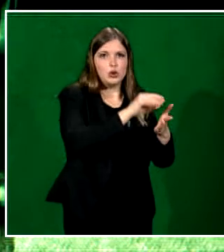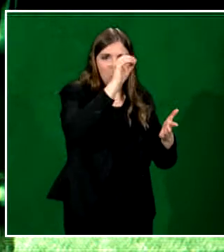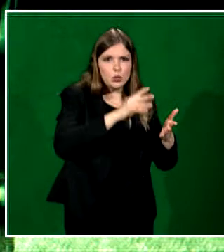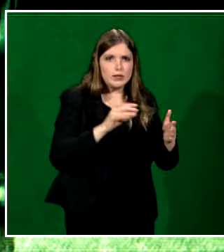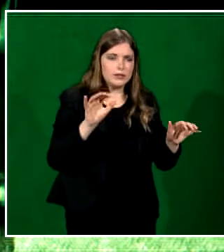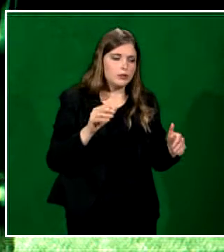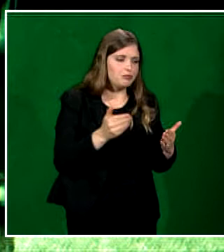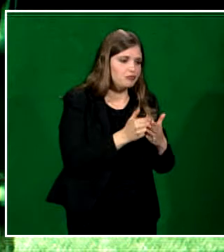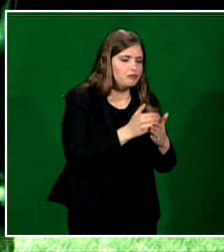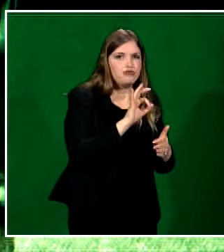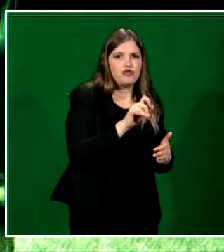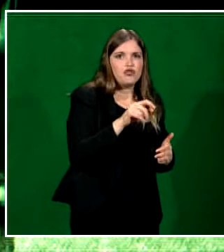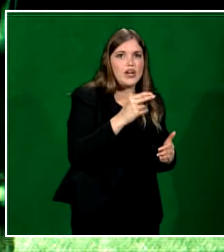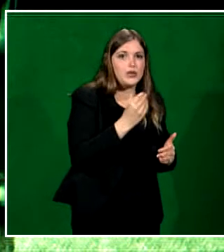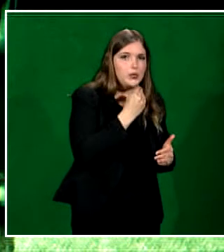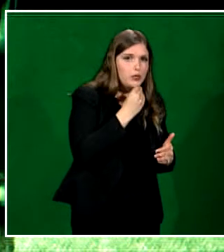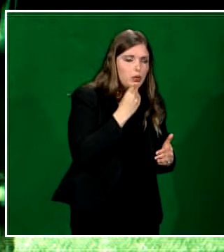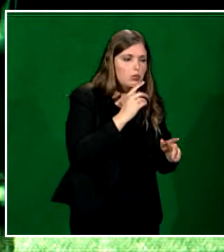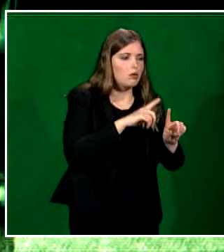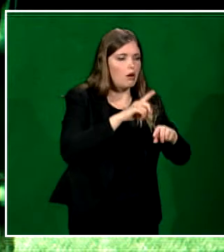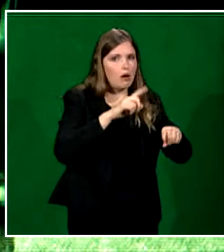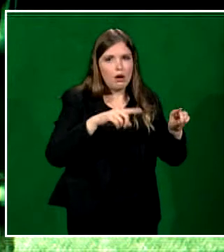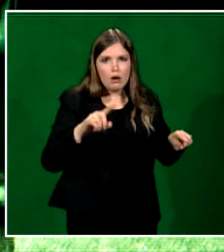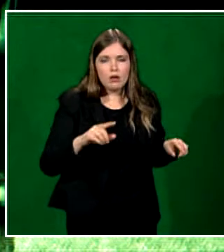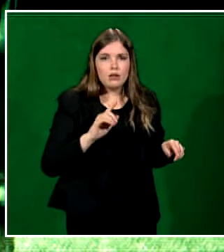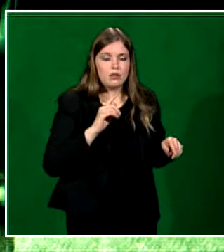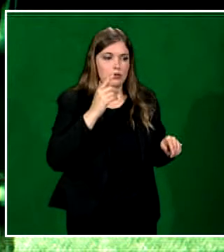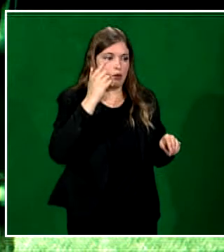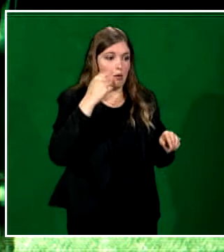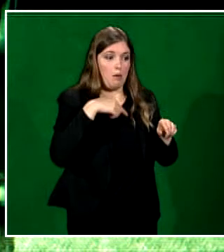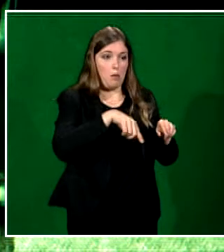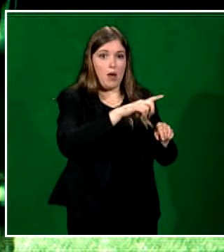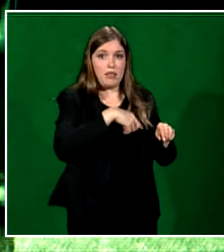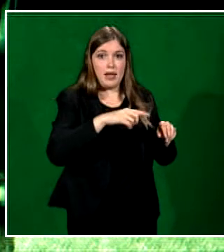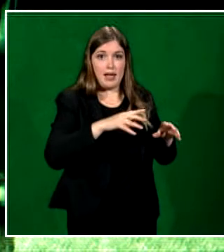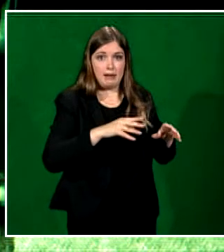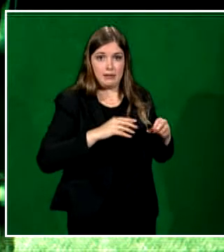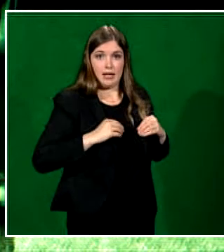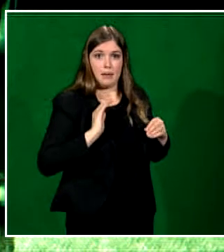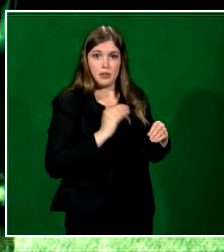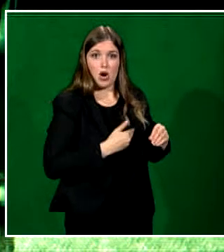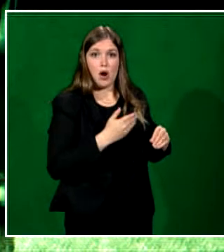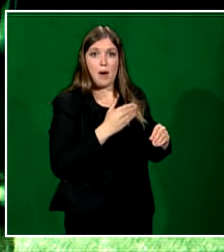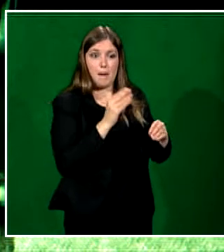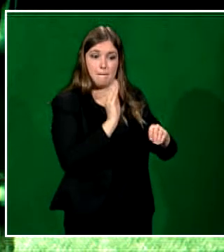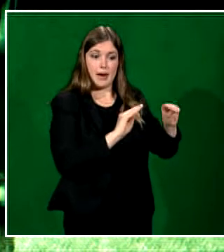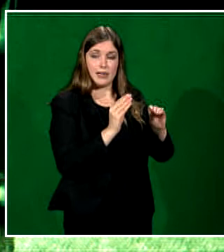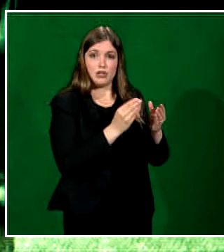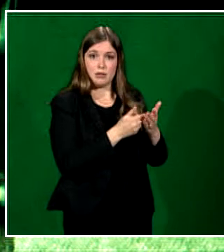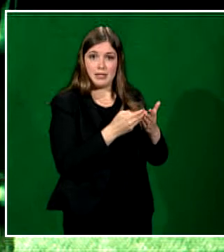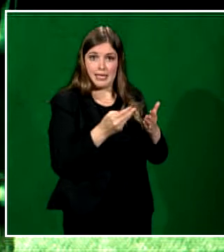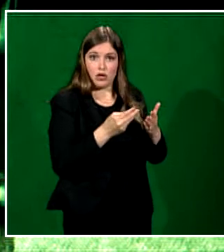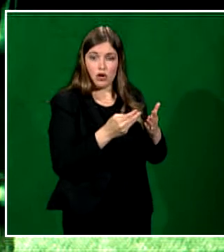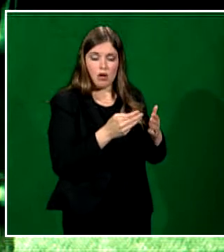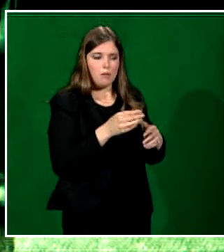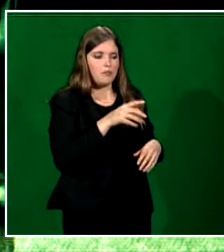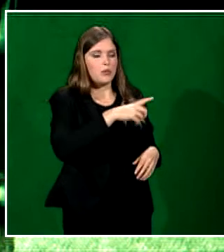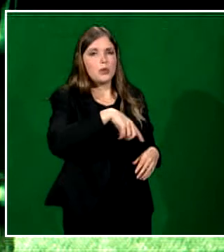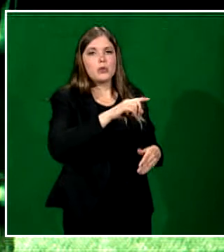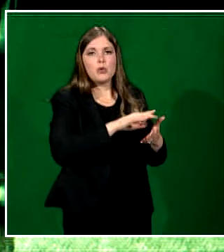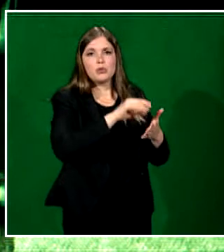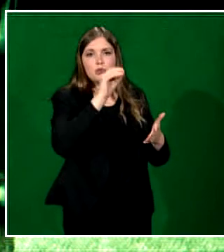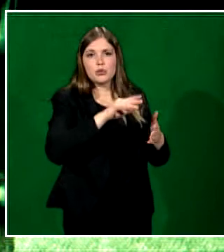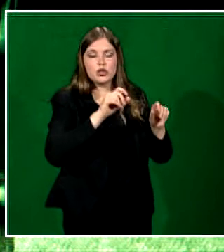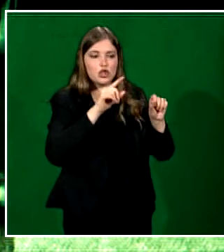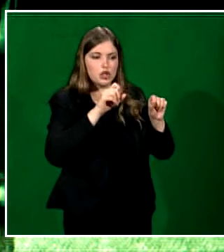in different materials. So once they adopt our biopackaging material, the students should access customized bins